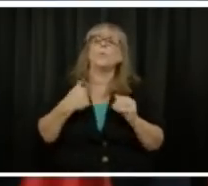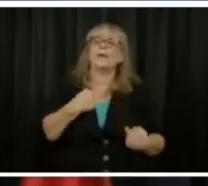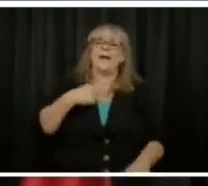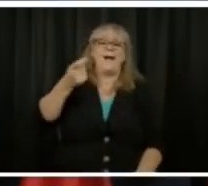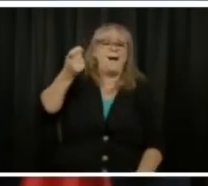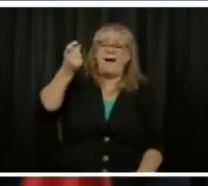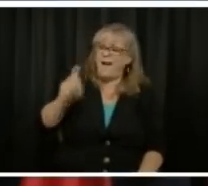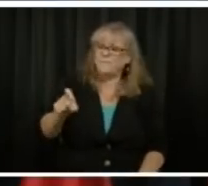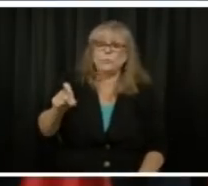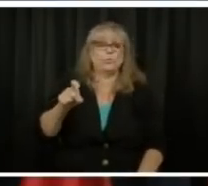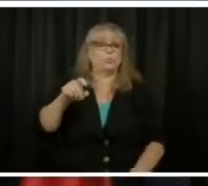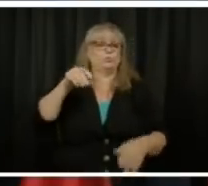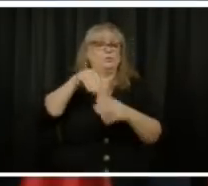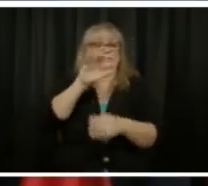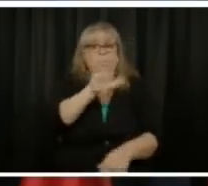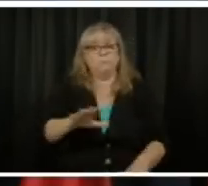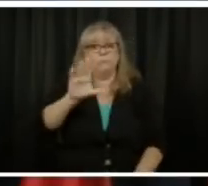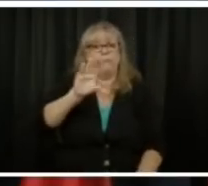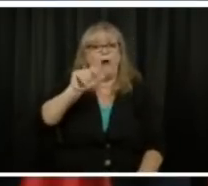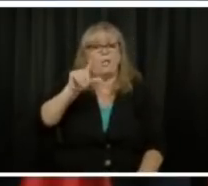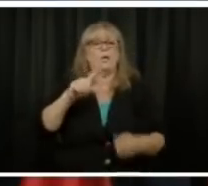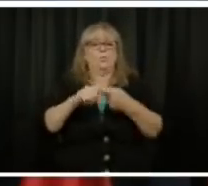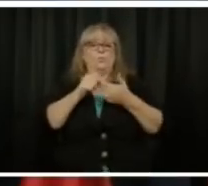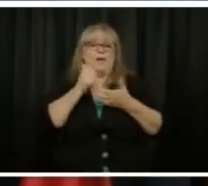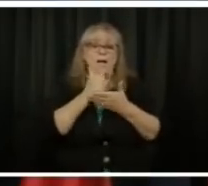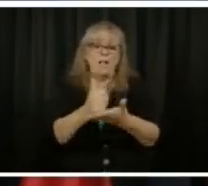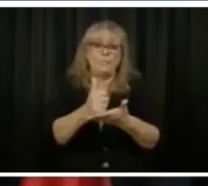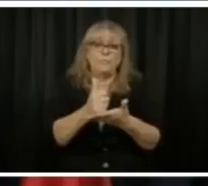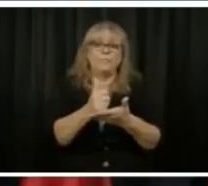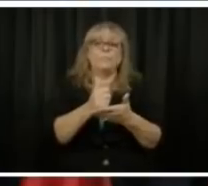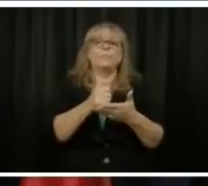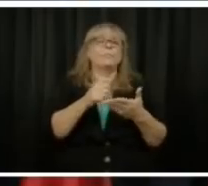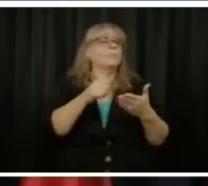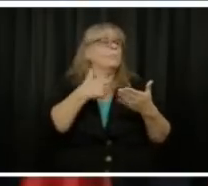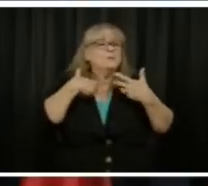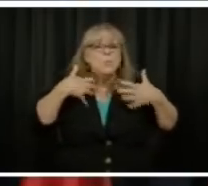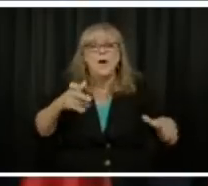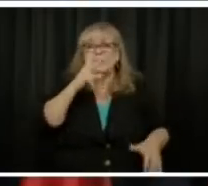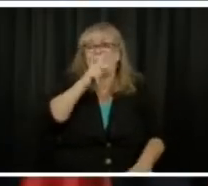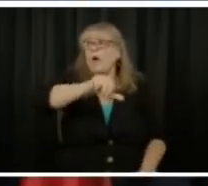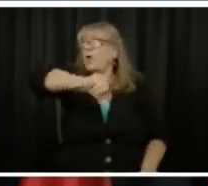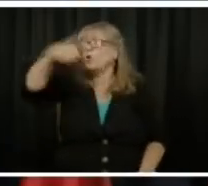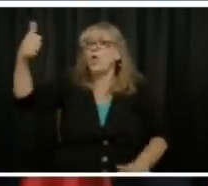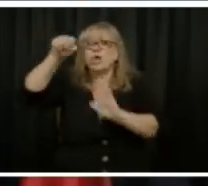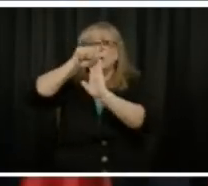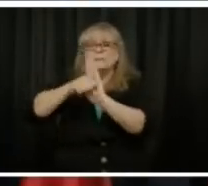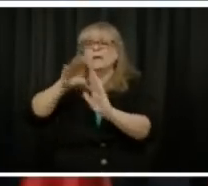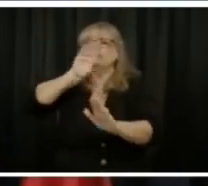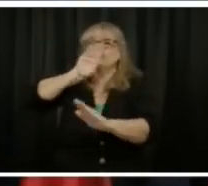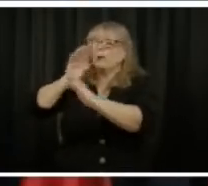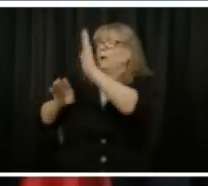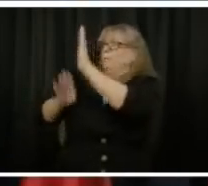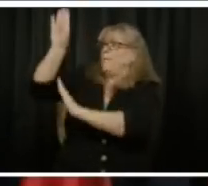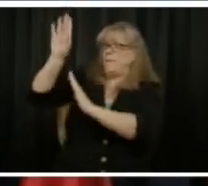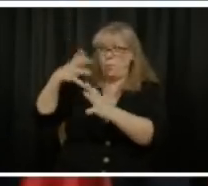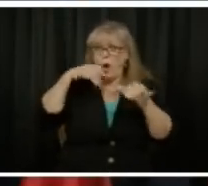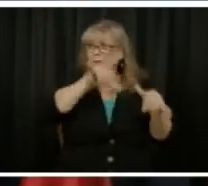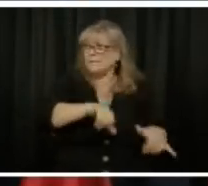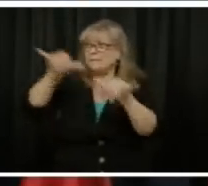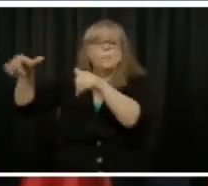these trends that we've seen in many of our neighboring states, and that we are worried about the early indications of here.